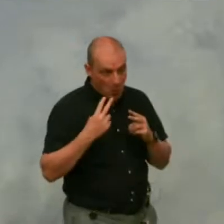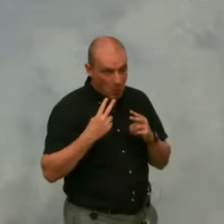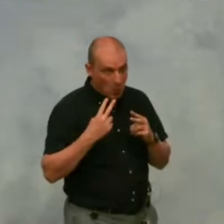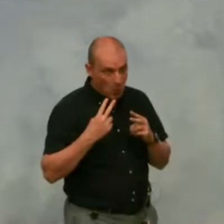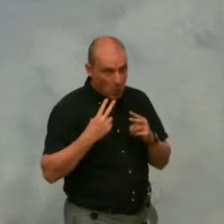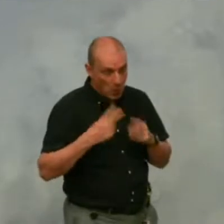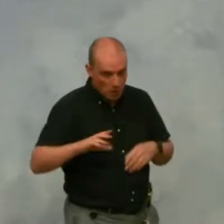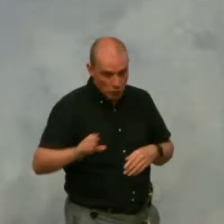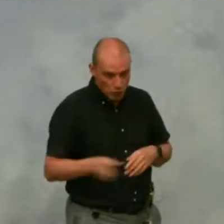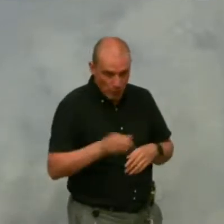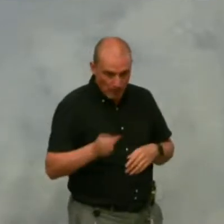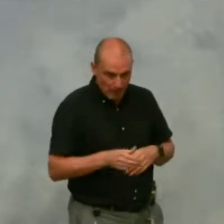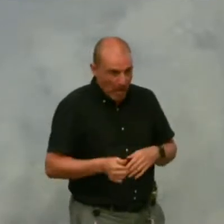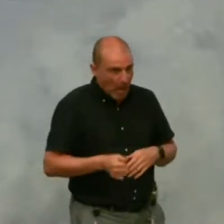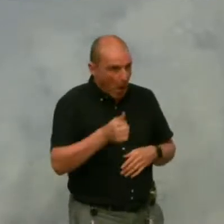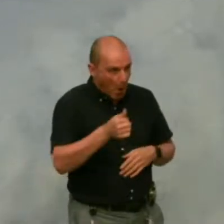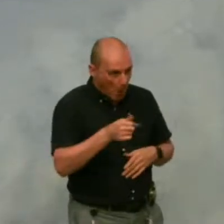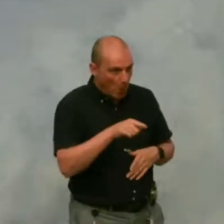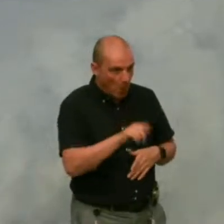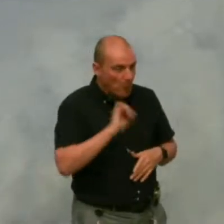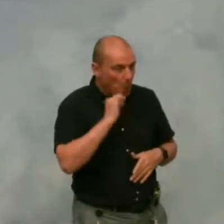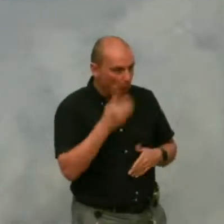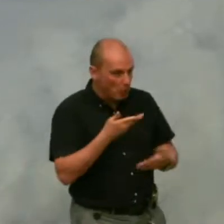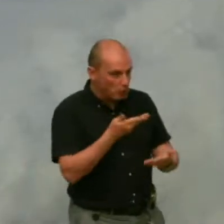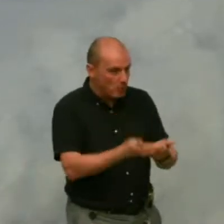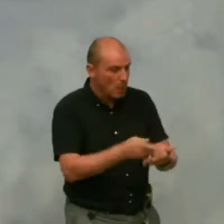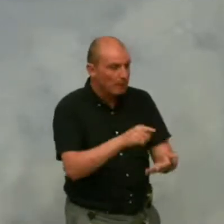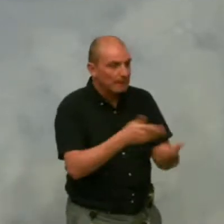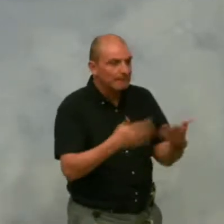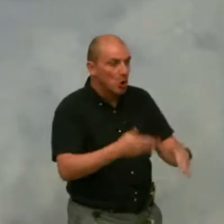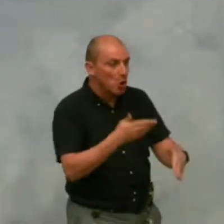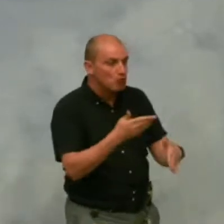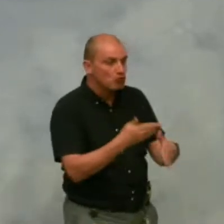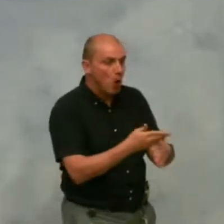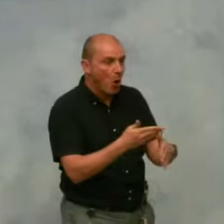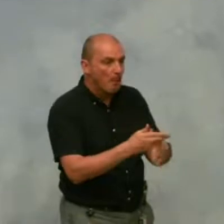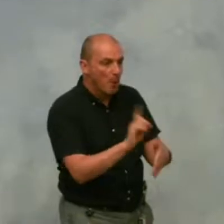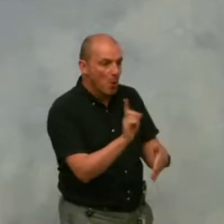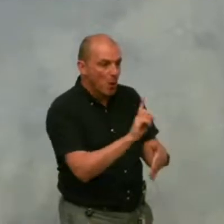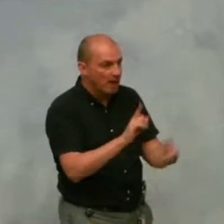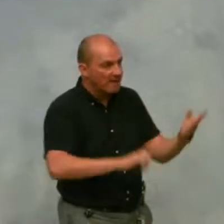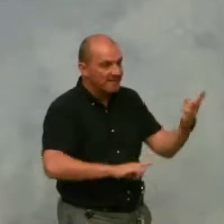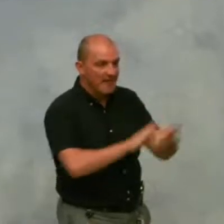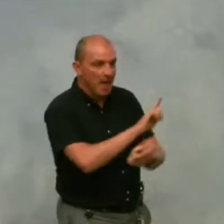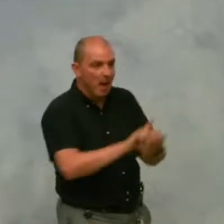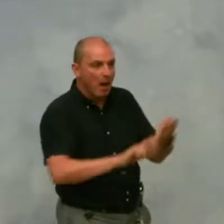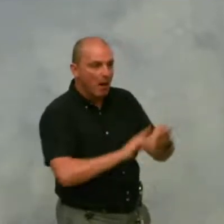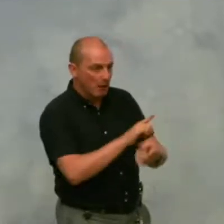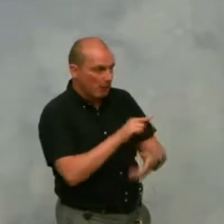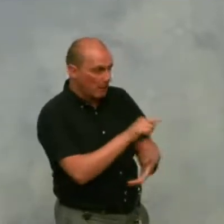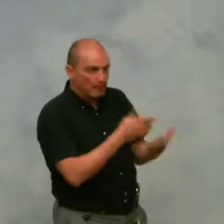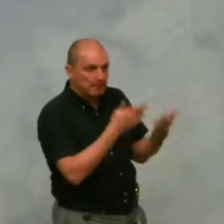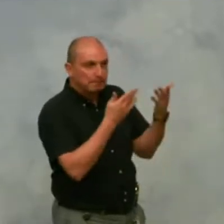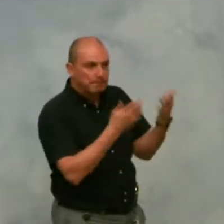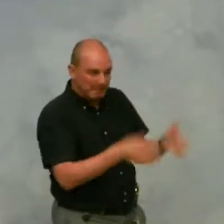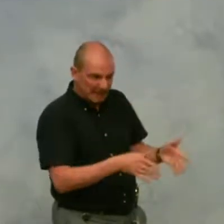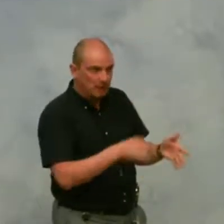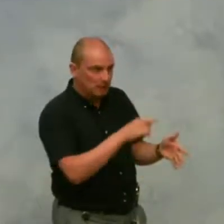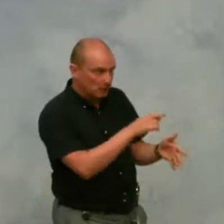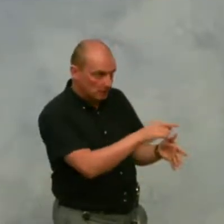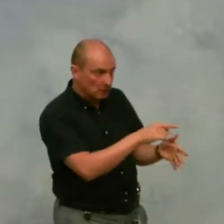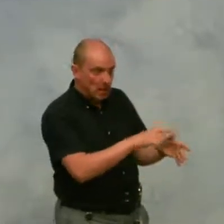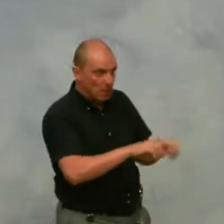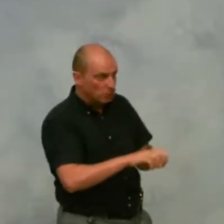job fairs, which have recently rolled out, and that has been quite a successful experience across all our geographical